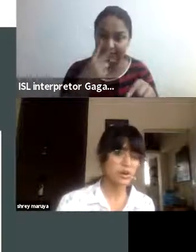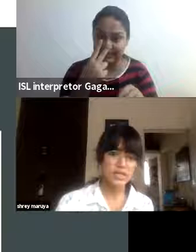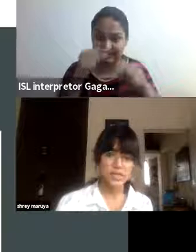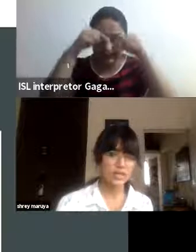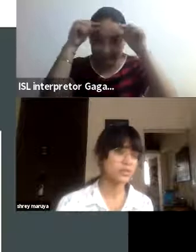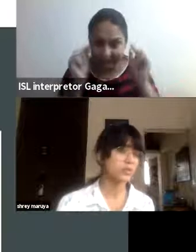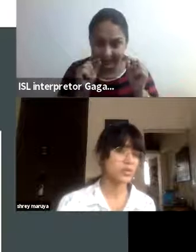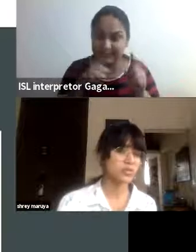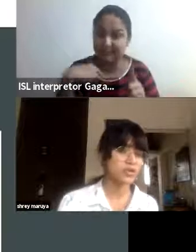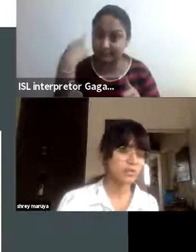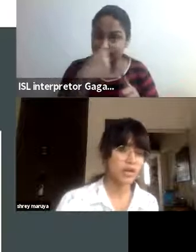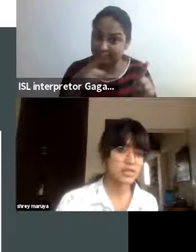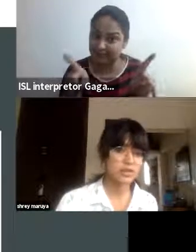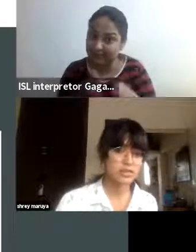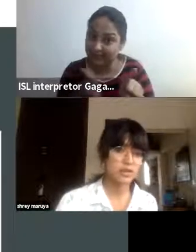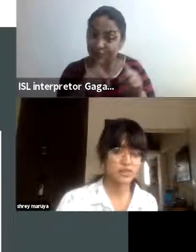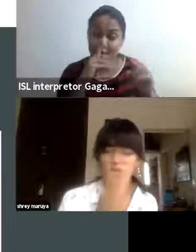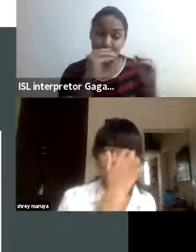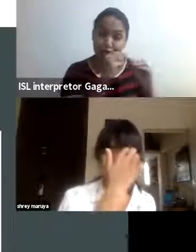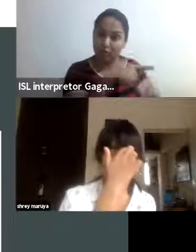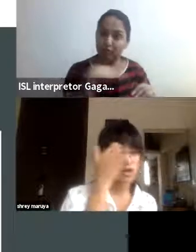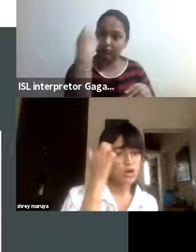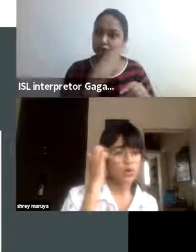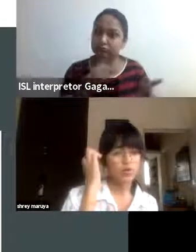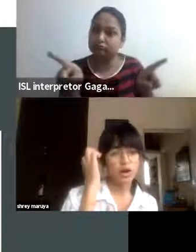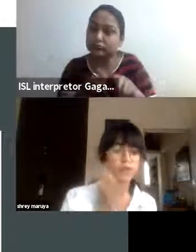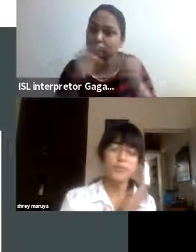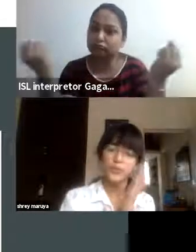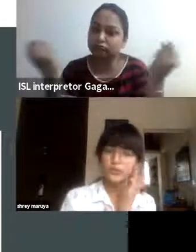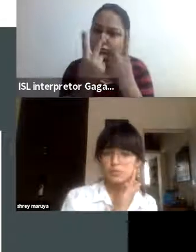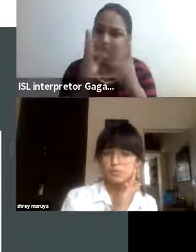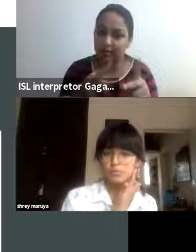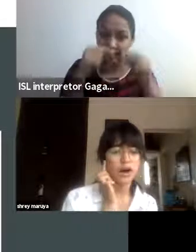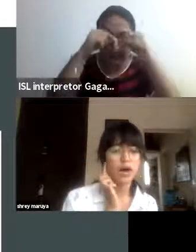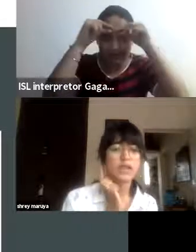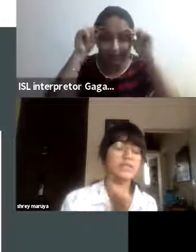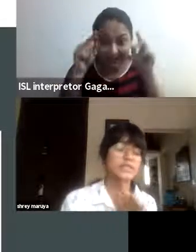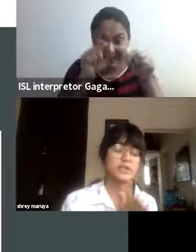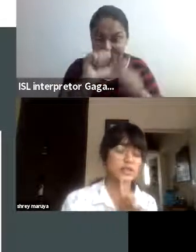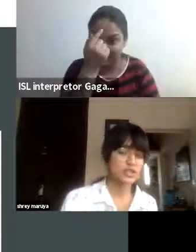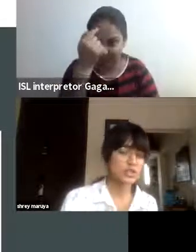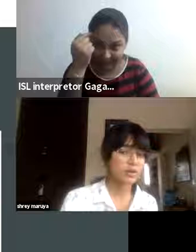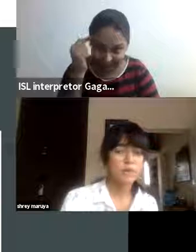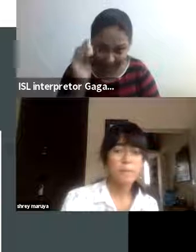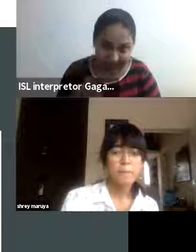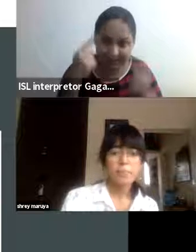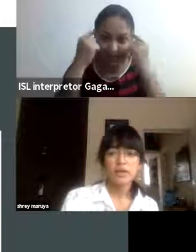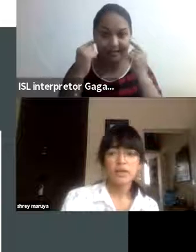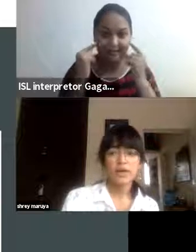here are exactly the ones Puribai has herself. She has it over the eyebrows, by her eyes, on her